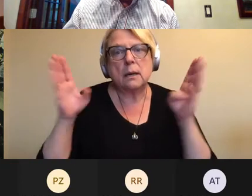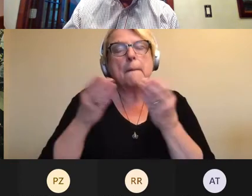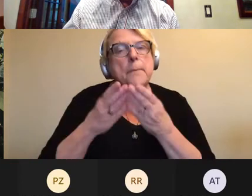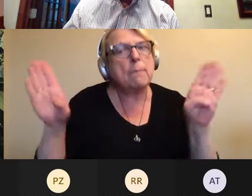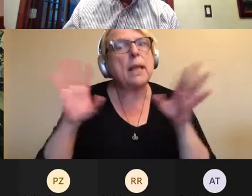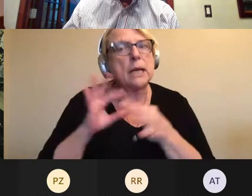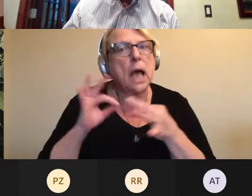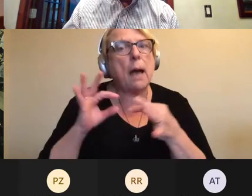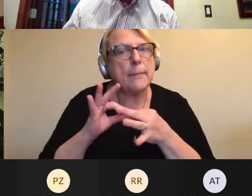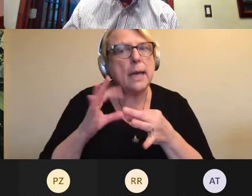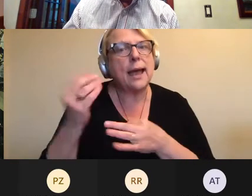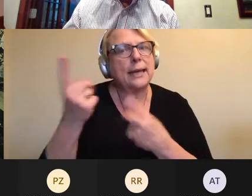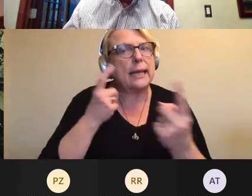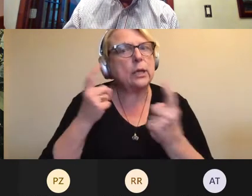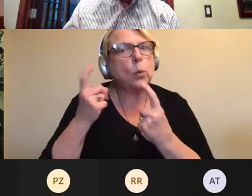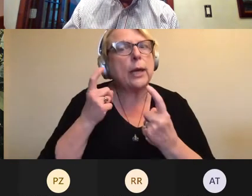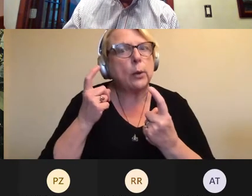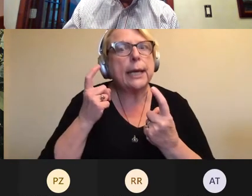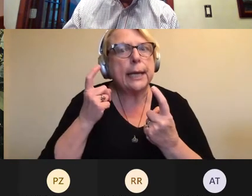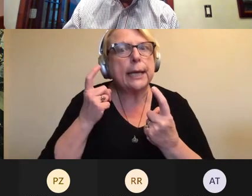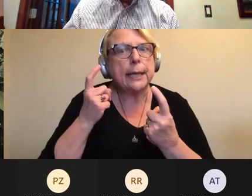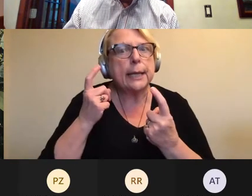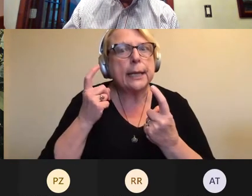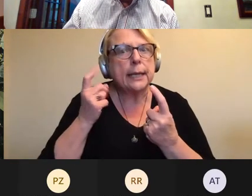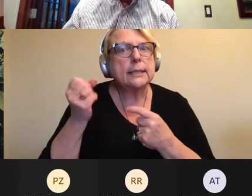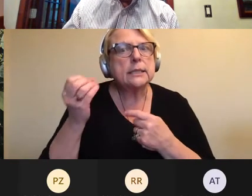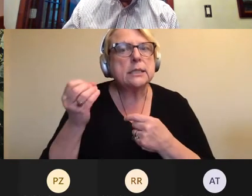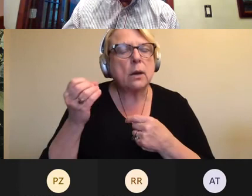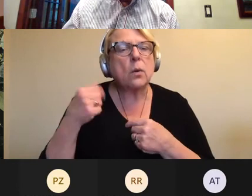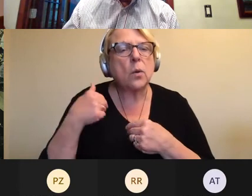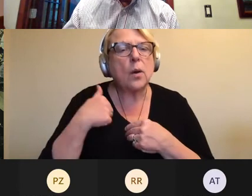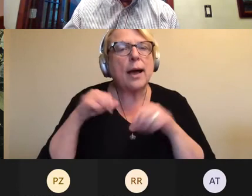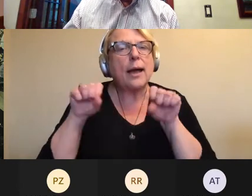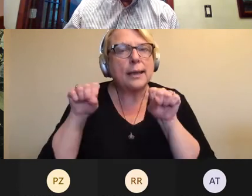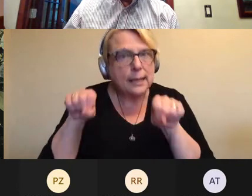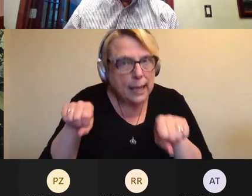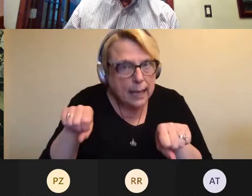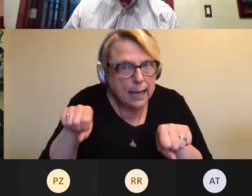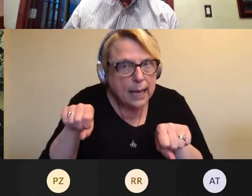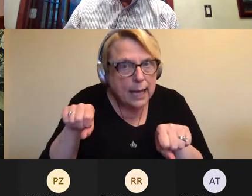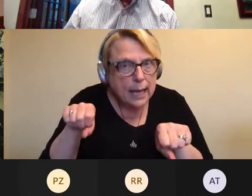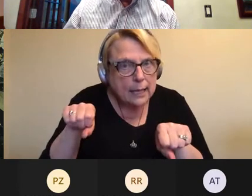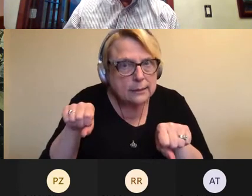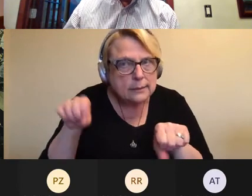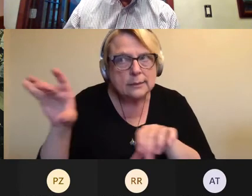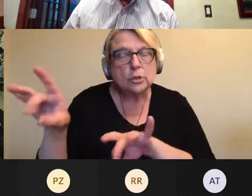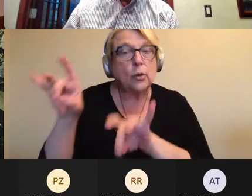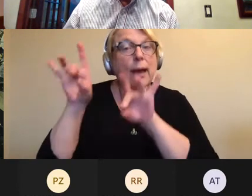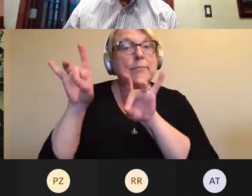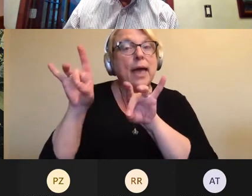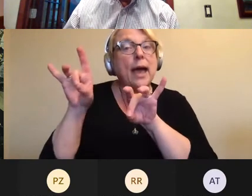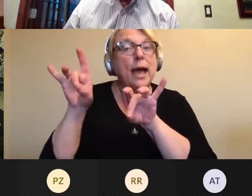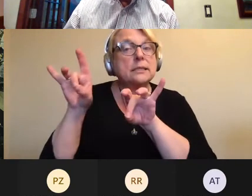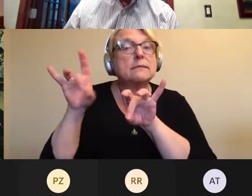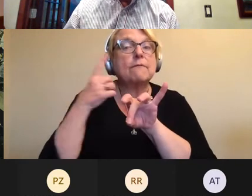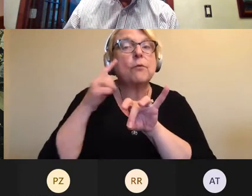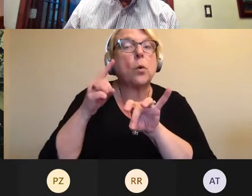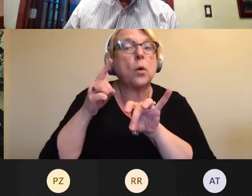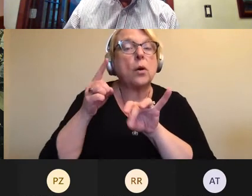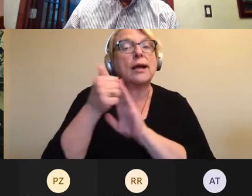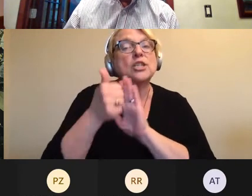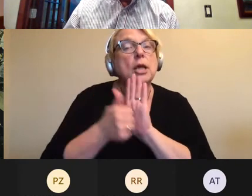comment and inquiry, so that I can, grab those things up and put them on future agendas,